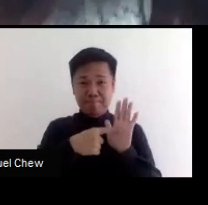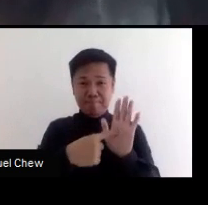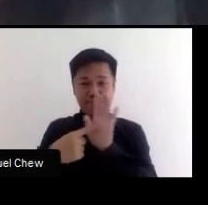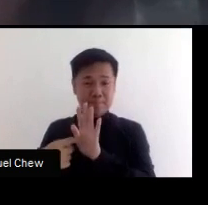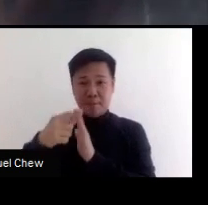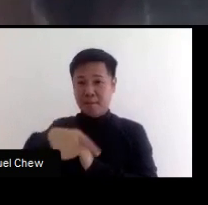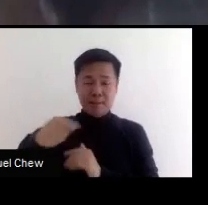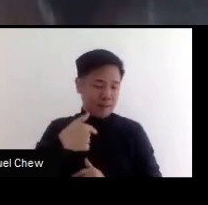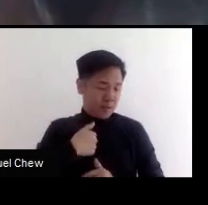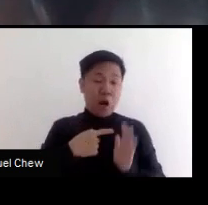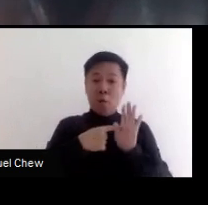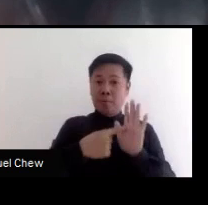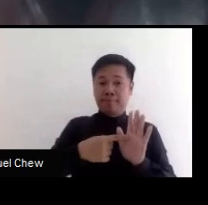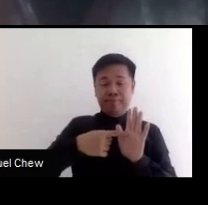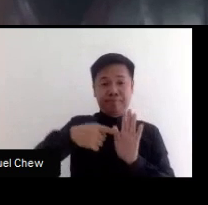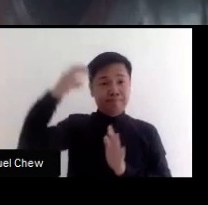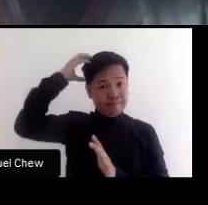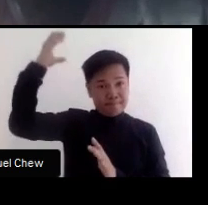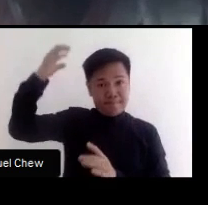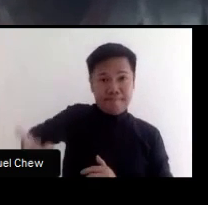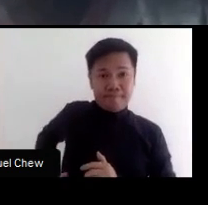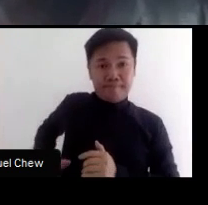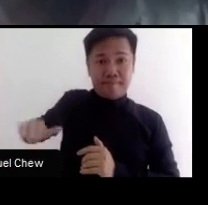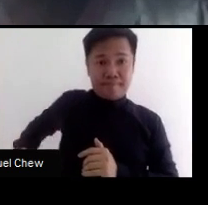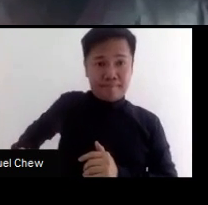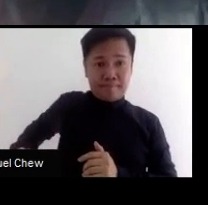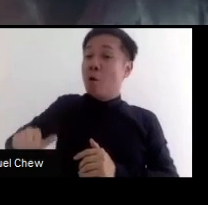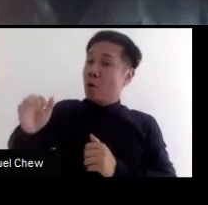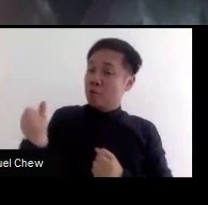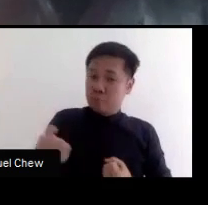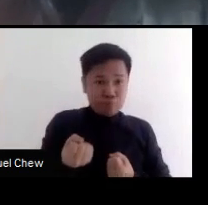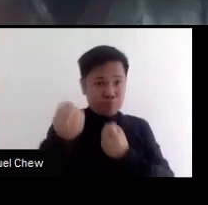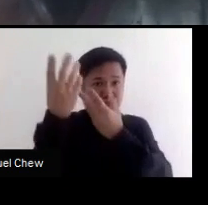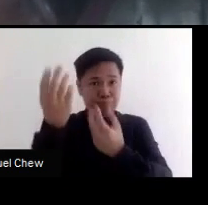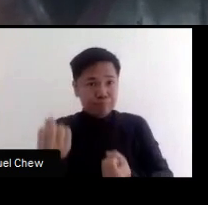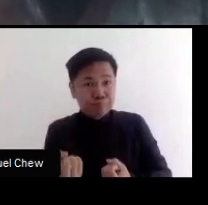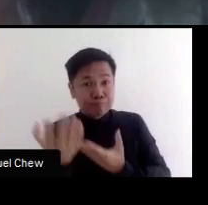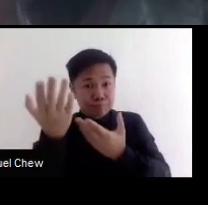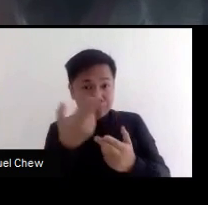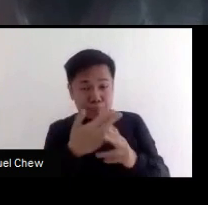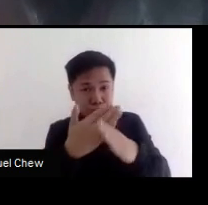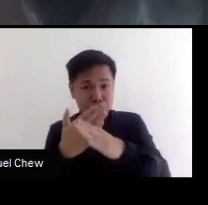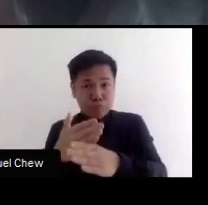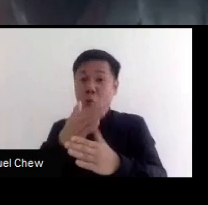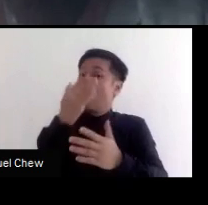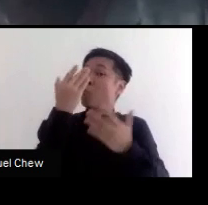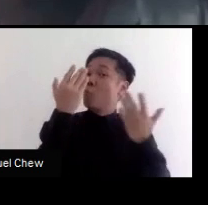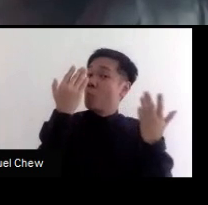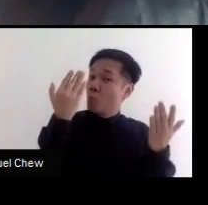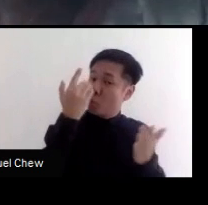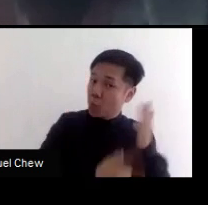Bangladesh, I would like to upload the actions and projects we are undertaking in order to implement